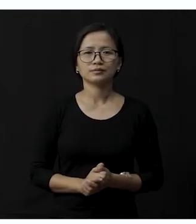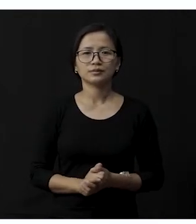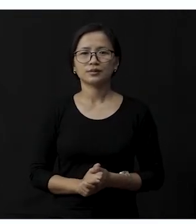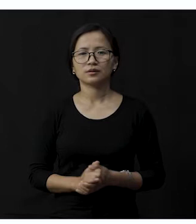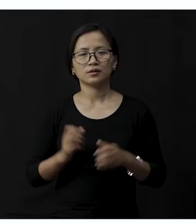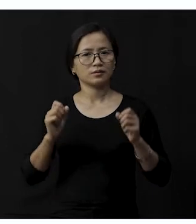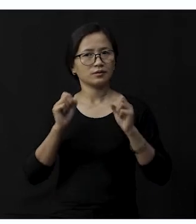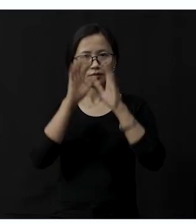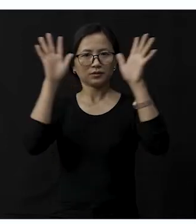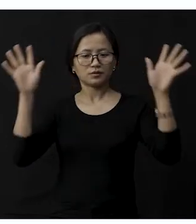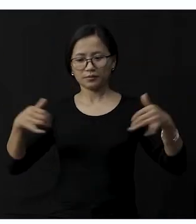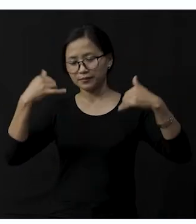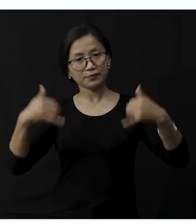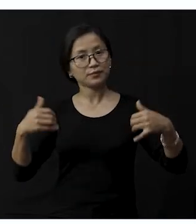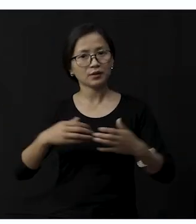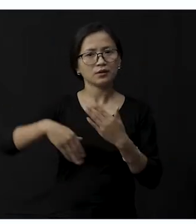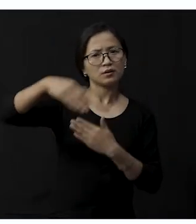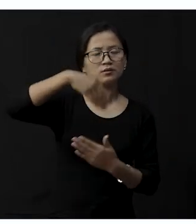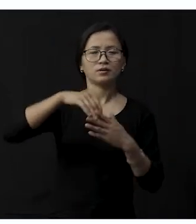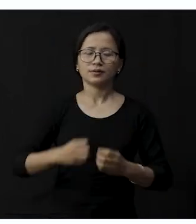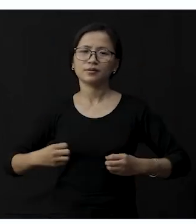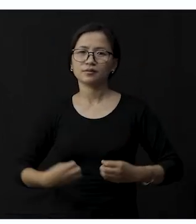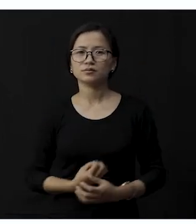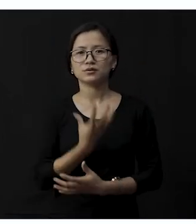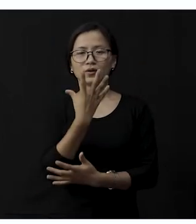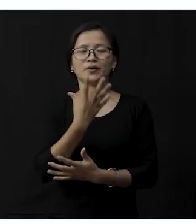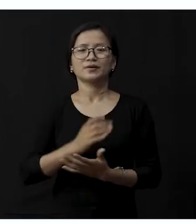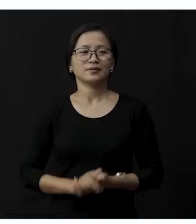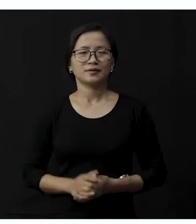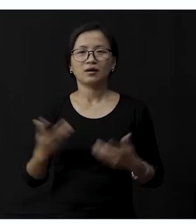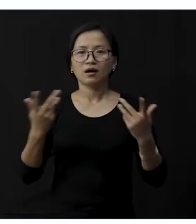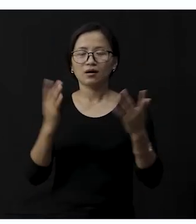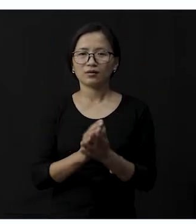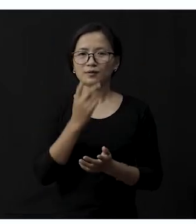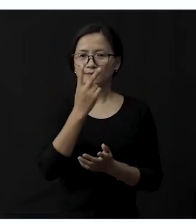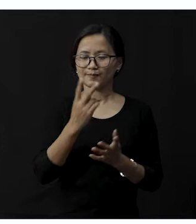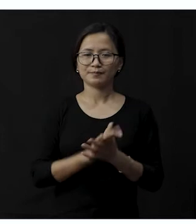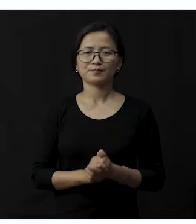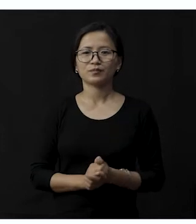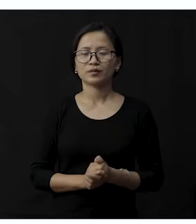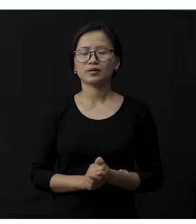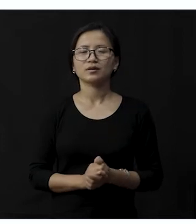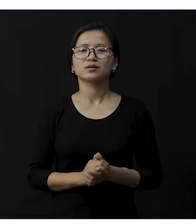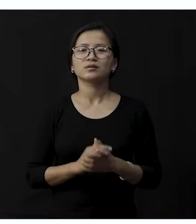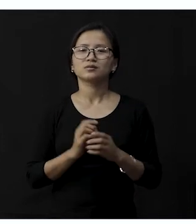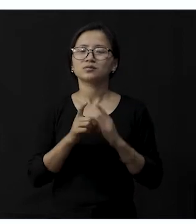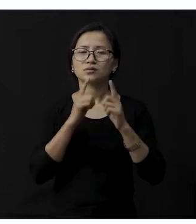excited to play around and enjoy. So this is how you actually describe a